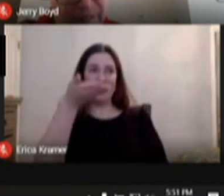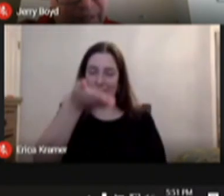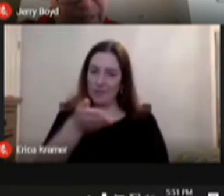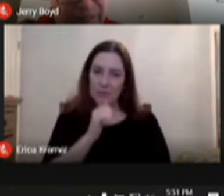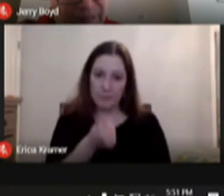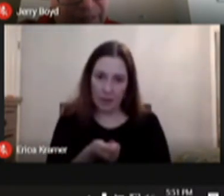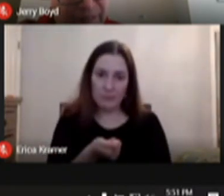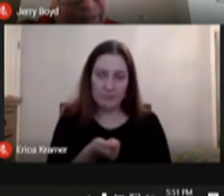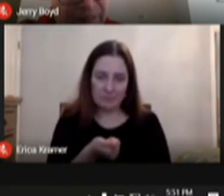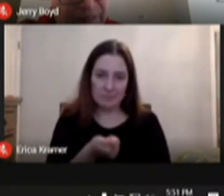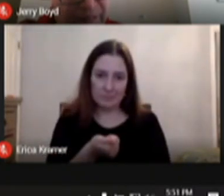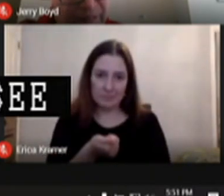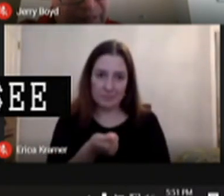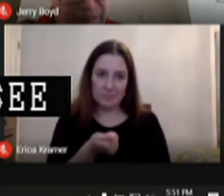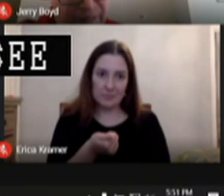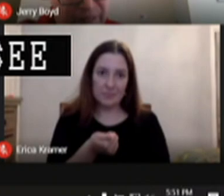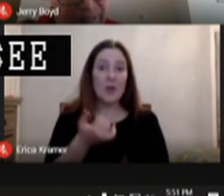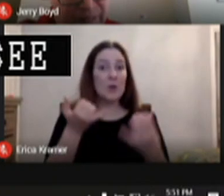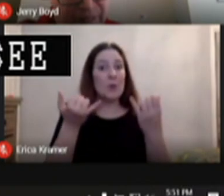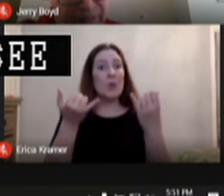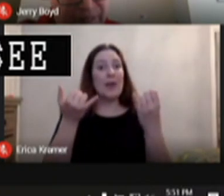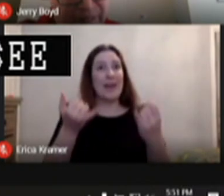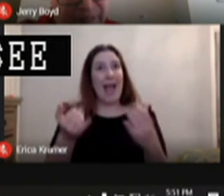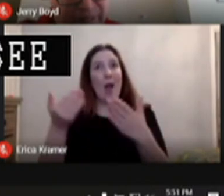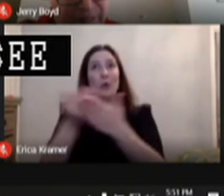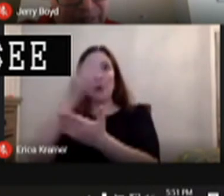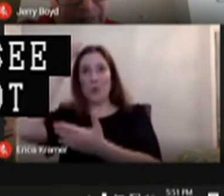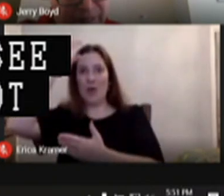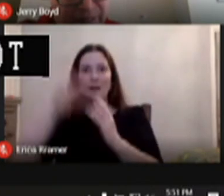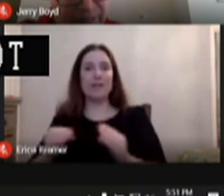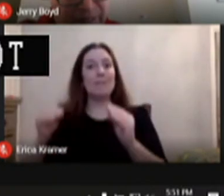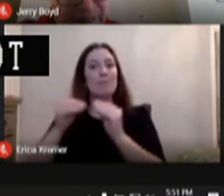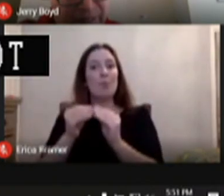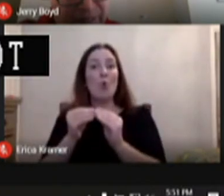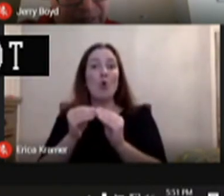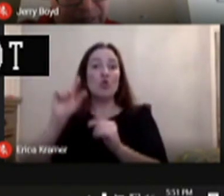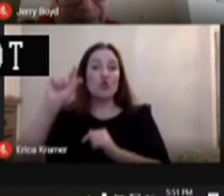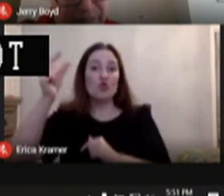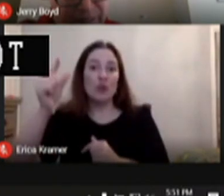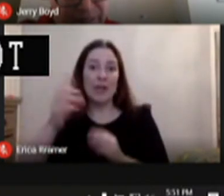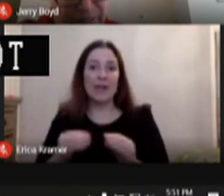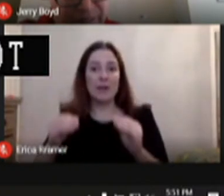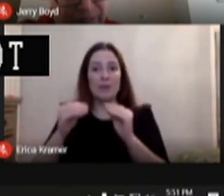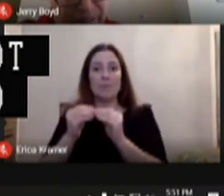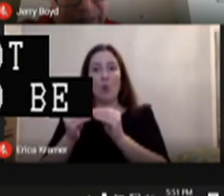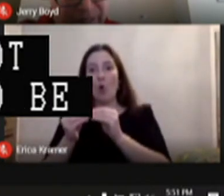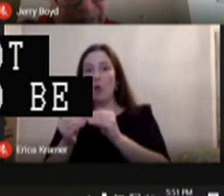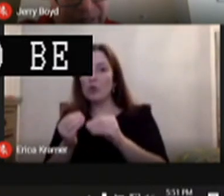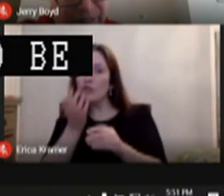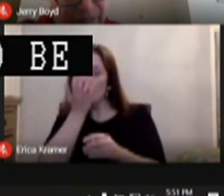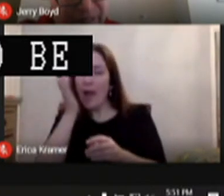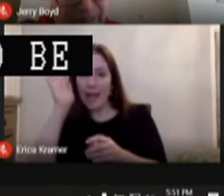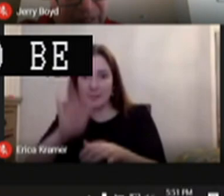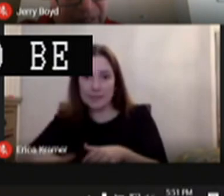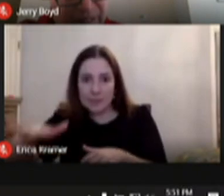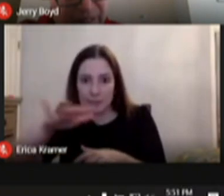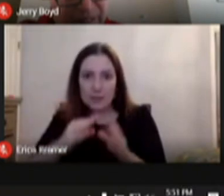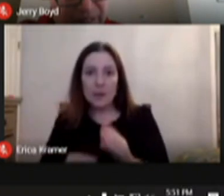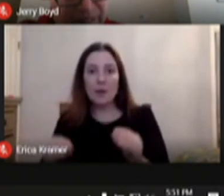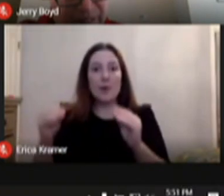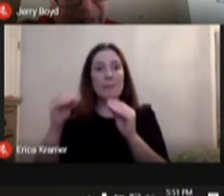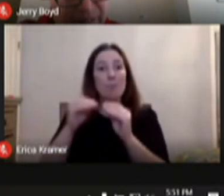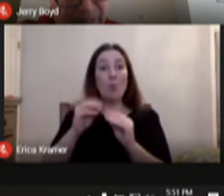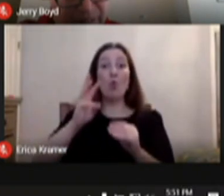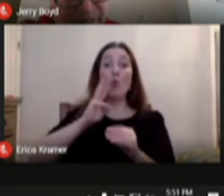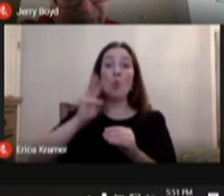is a much greener vision, a lot more shady places to sit and be on a daily basis, many places to capture stormwater and